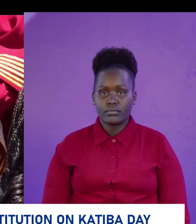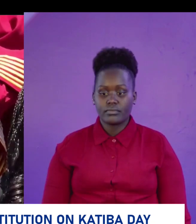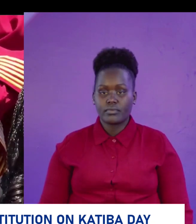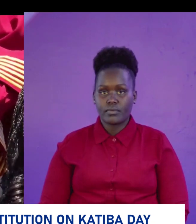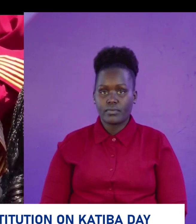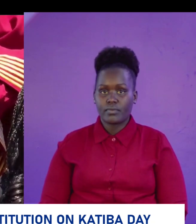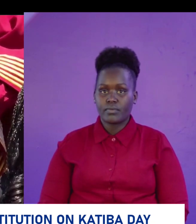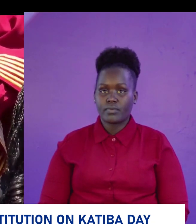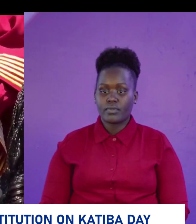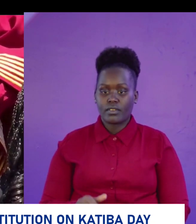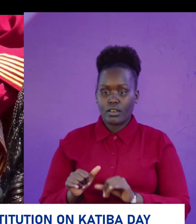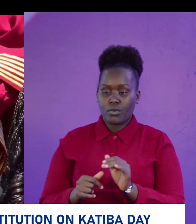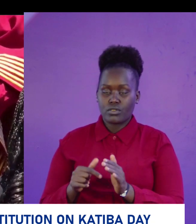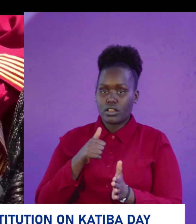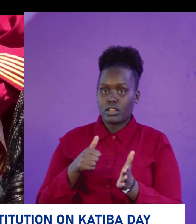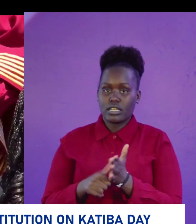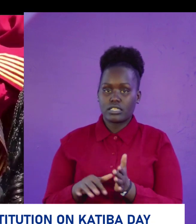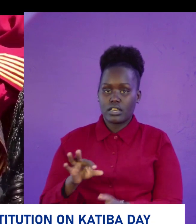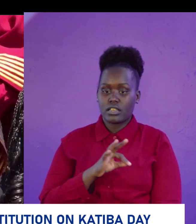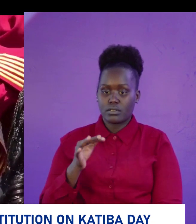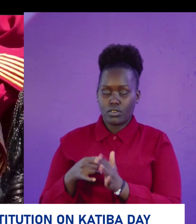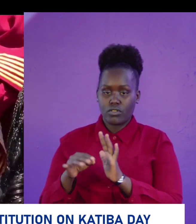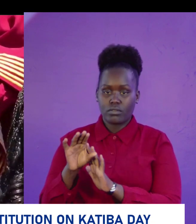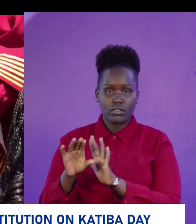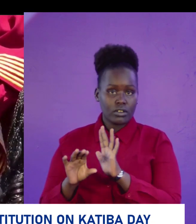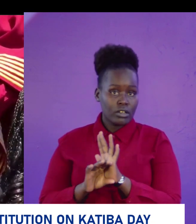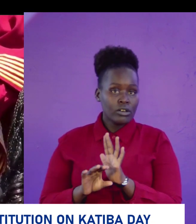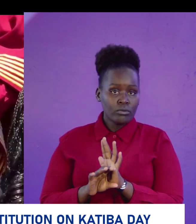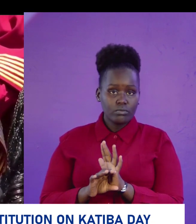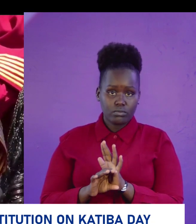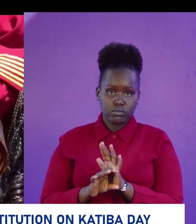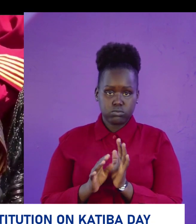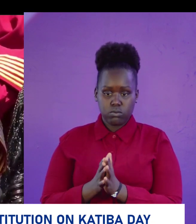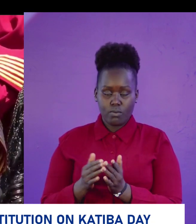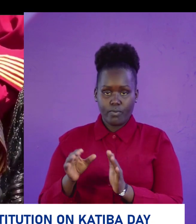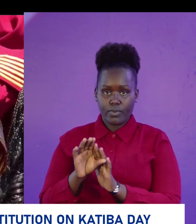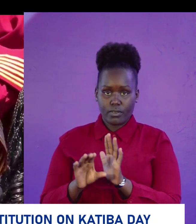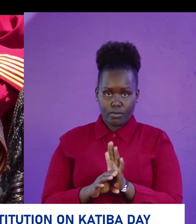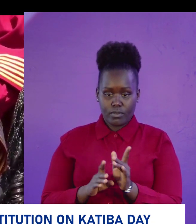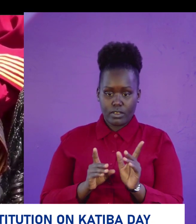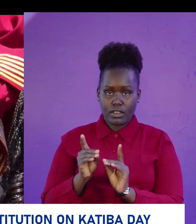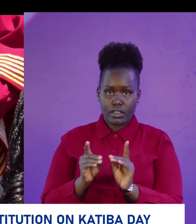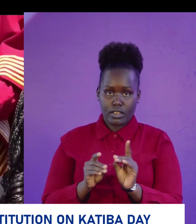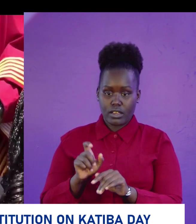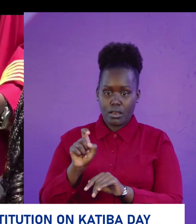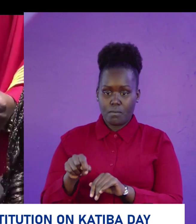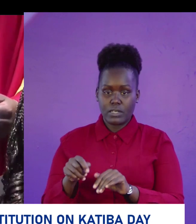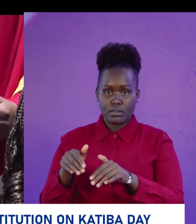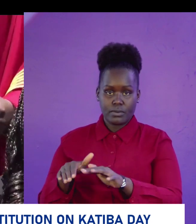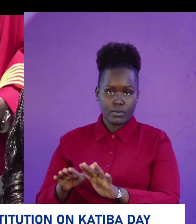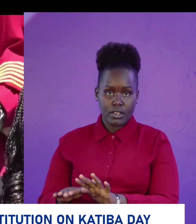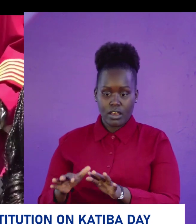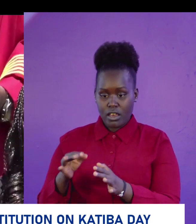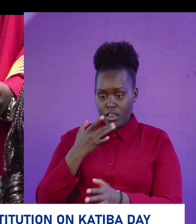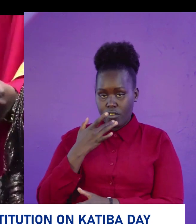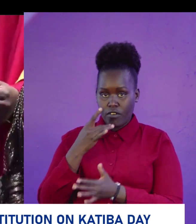To be fidelity to the letter and spirit of the Constitution. Populist and constitutional directives must be abandoned in favor